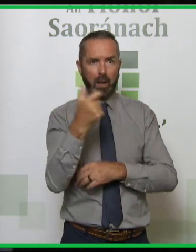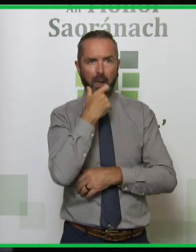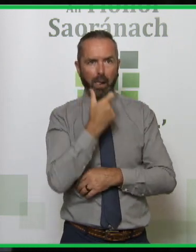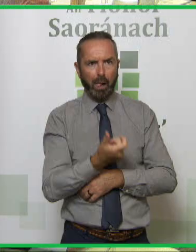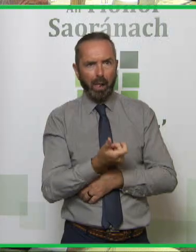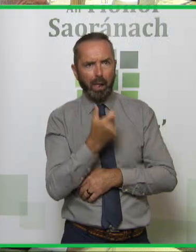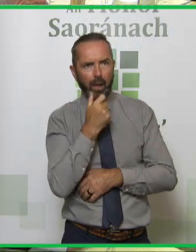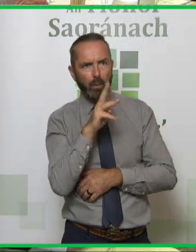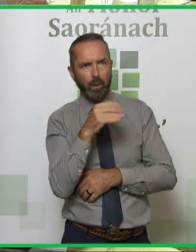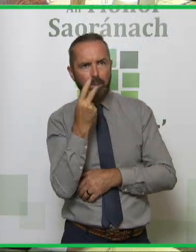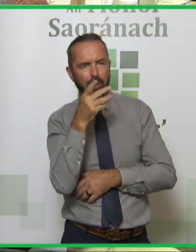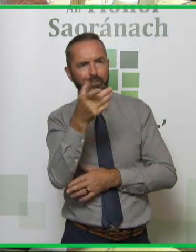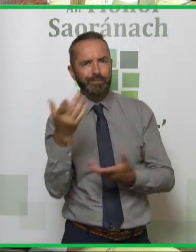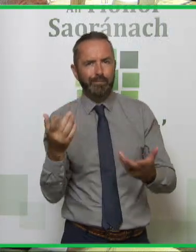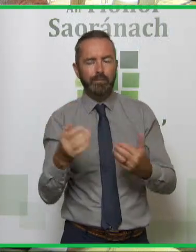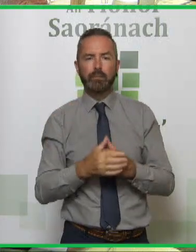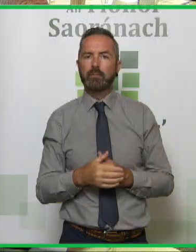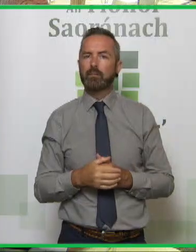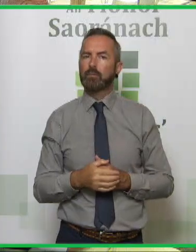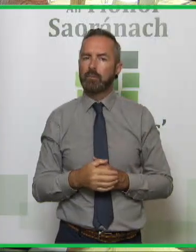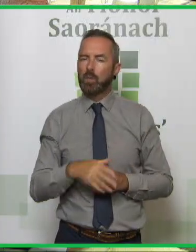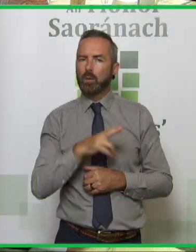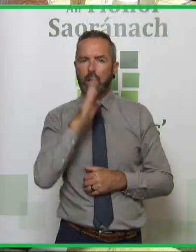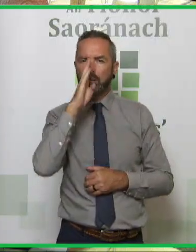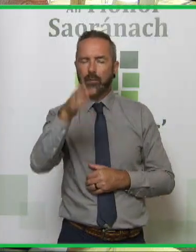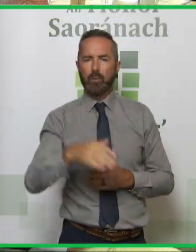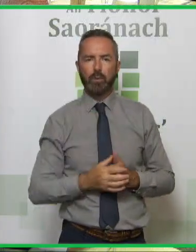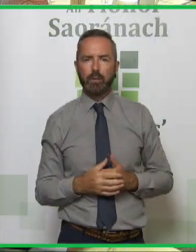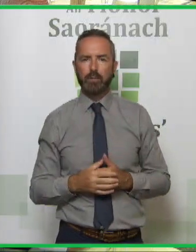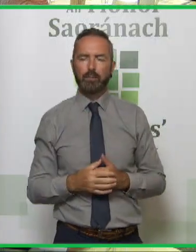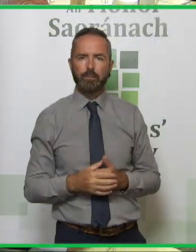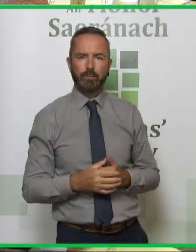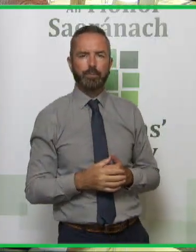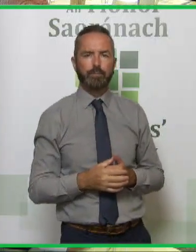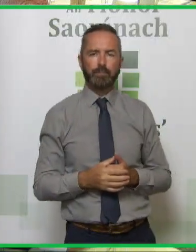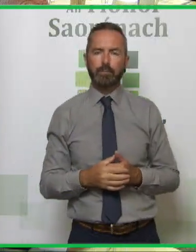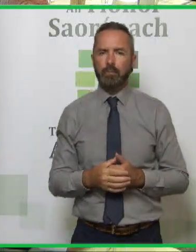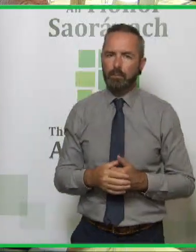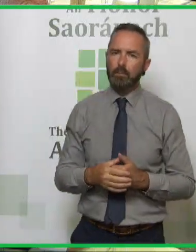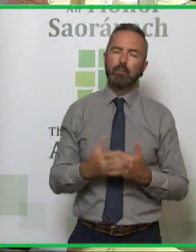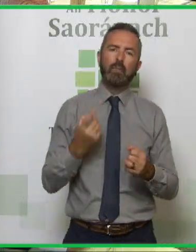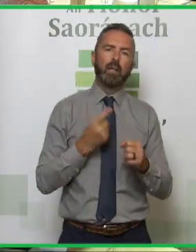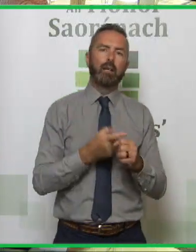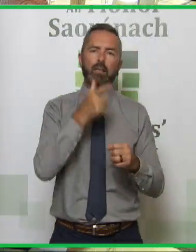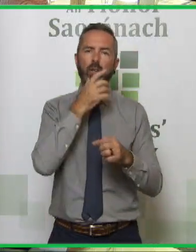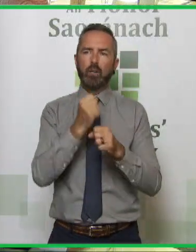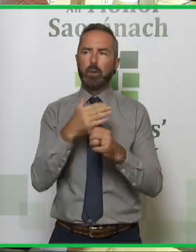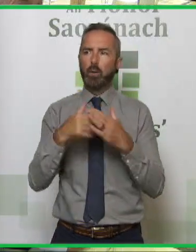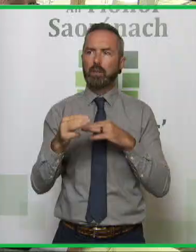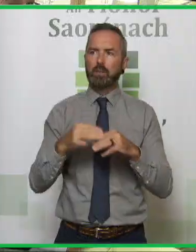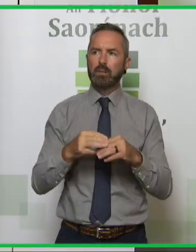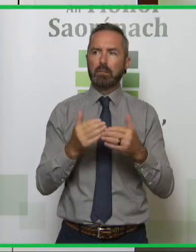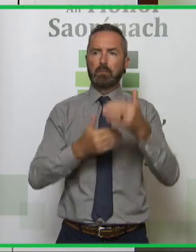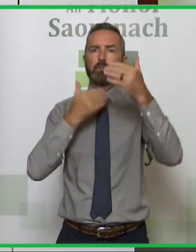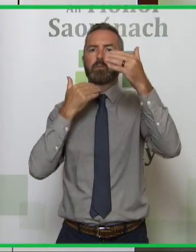floor. So you can see how it's not that straightforward. Again, going back to prevalence data, the SPAD study is something